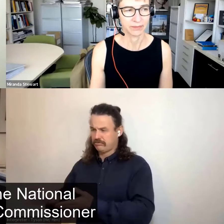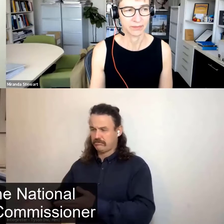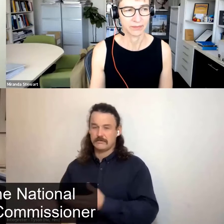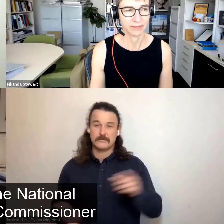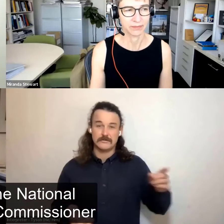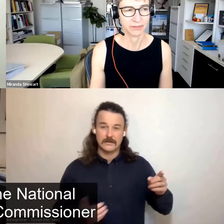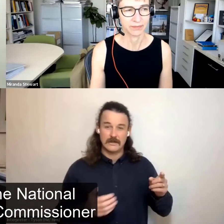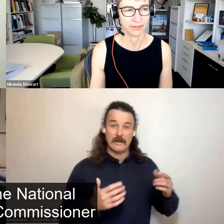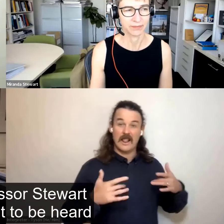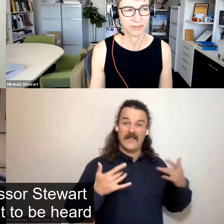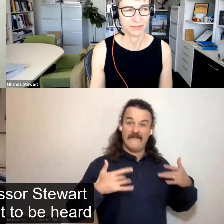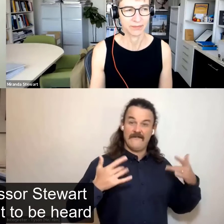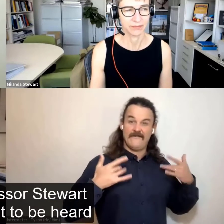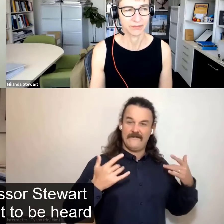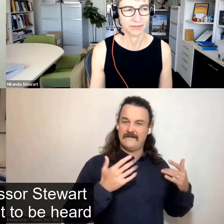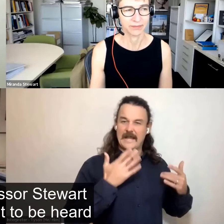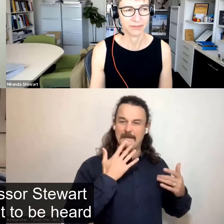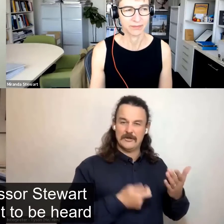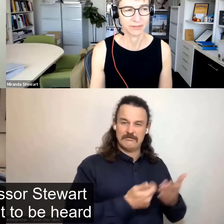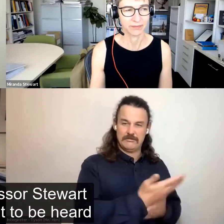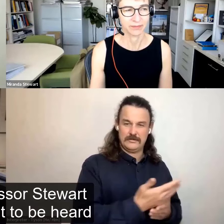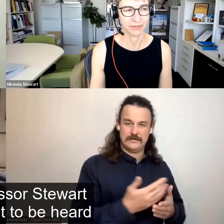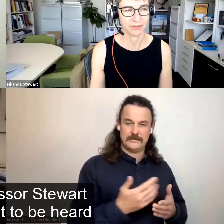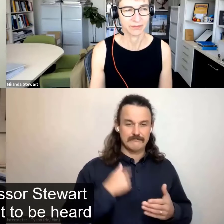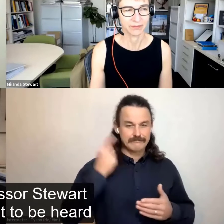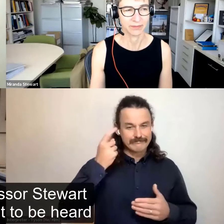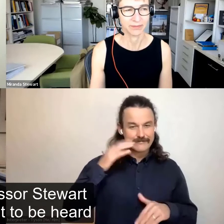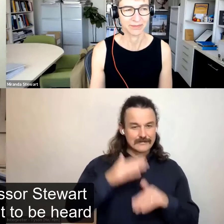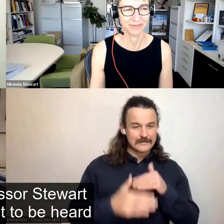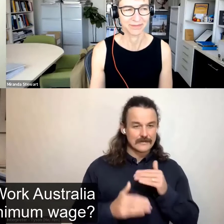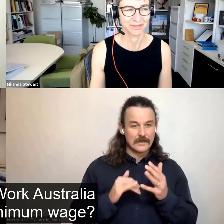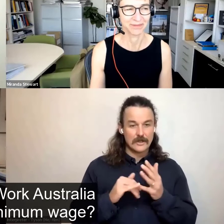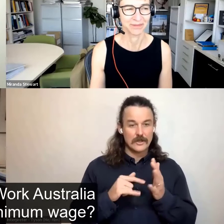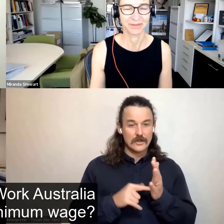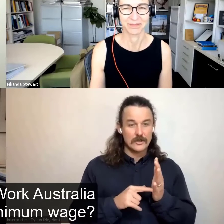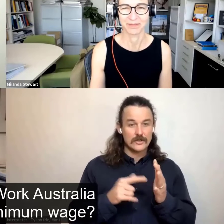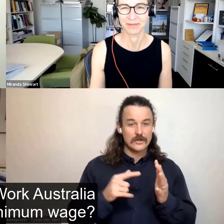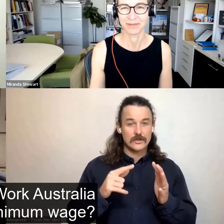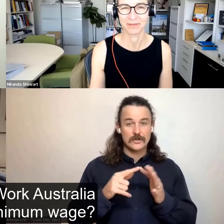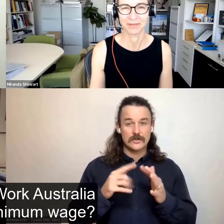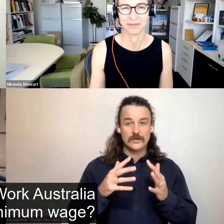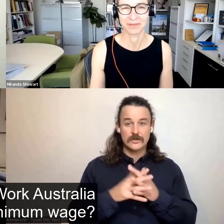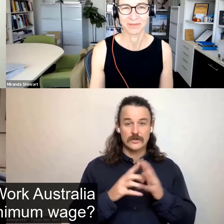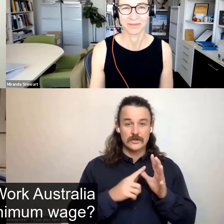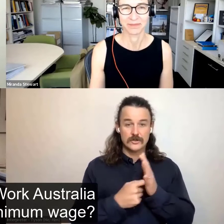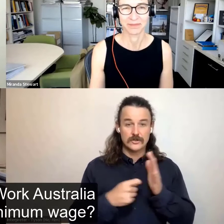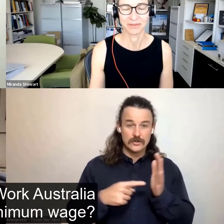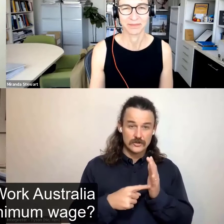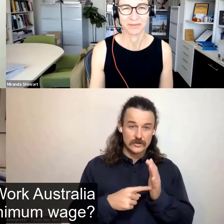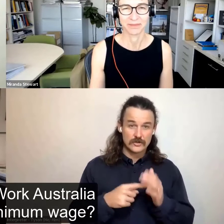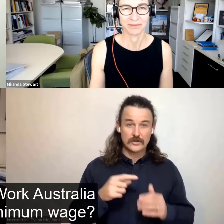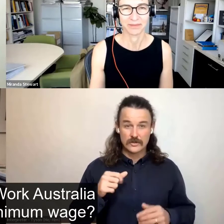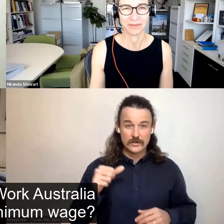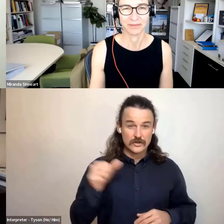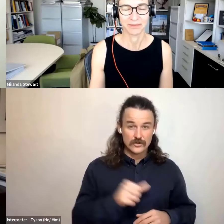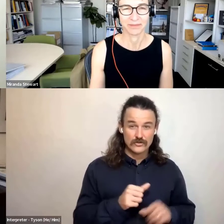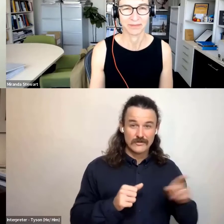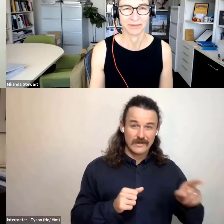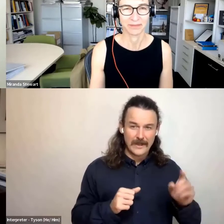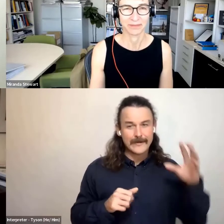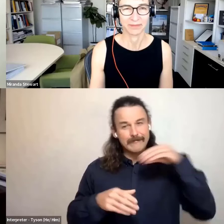National Children's Commissioner with Professor Stewart have a right to be heard when Fair Work Australia sets the minimum